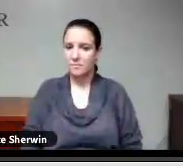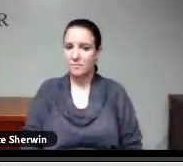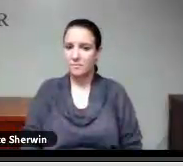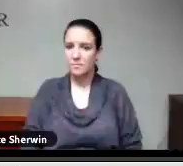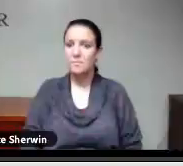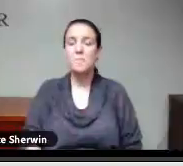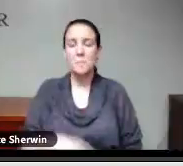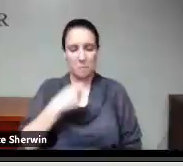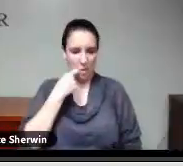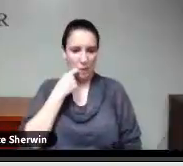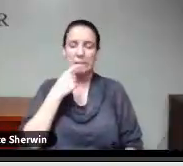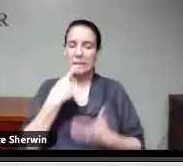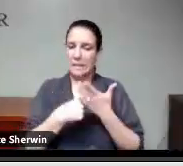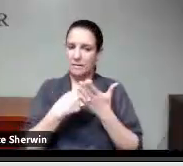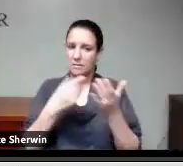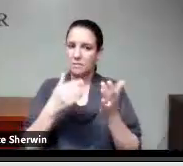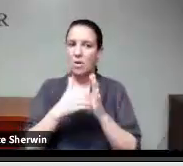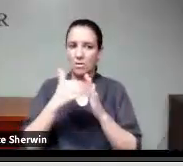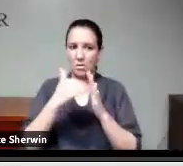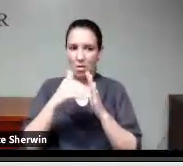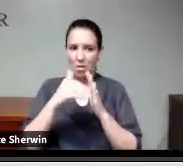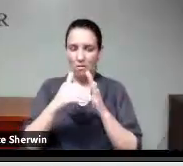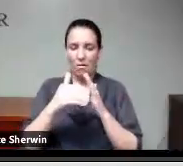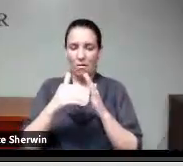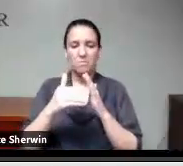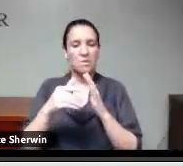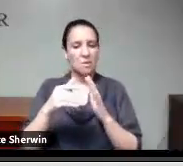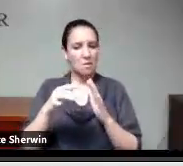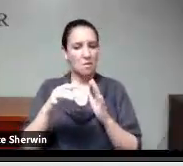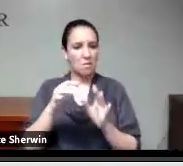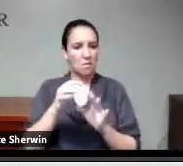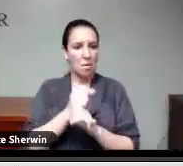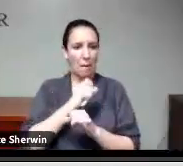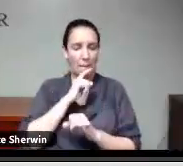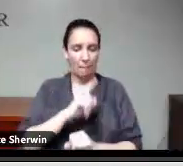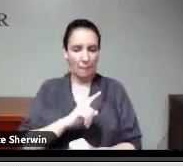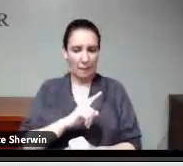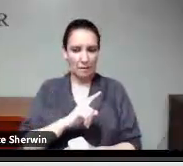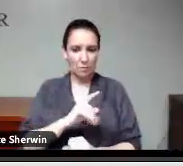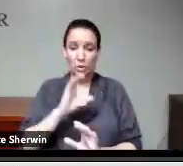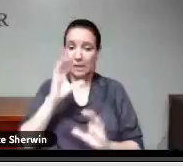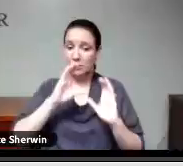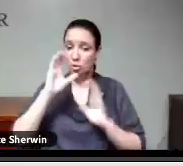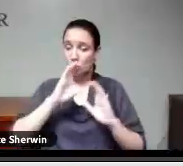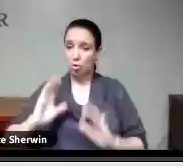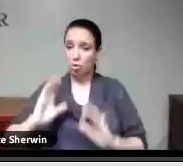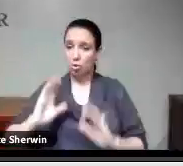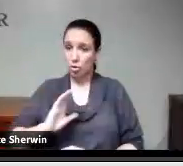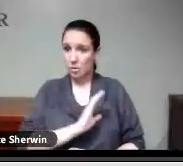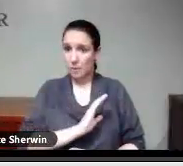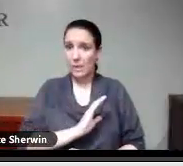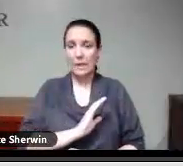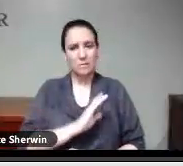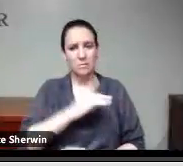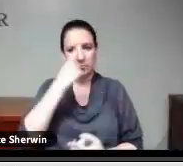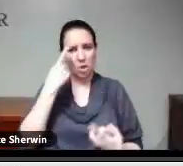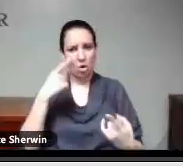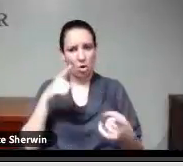about recently, is about the need to make sure that search committees really are on board. It's very, very difficult